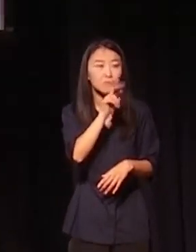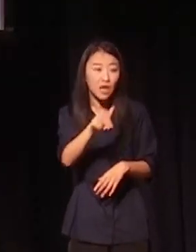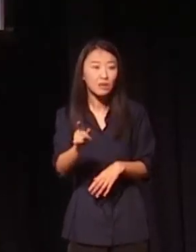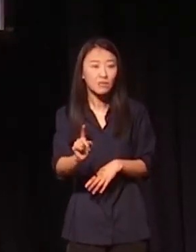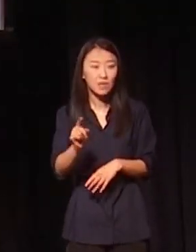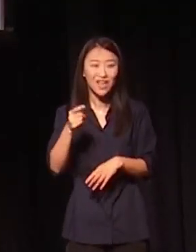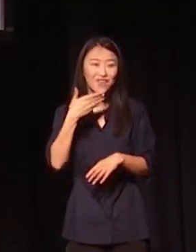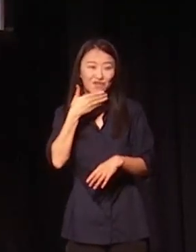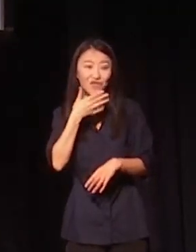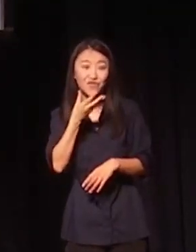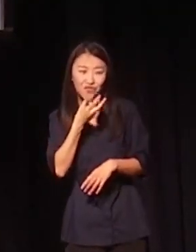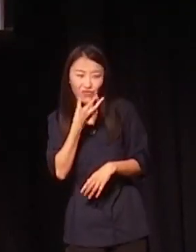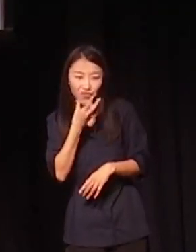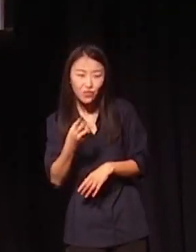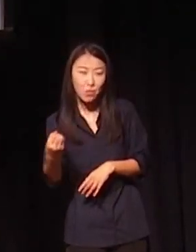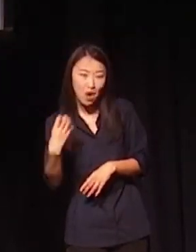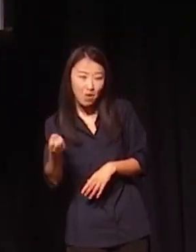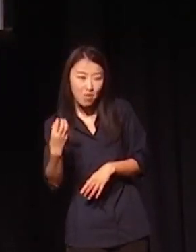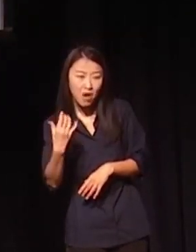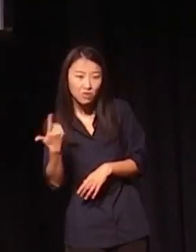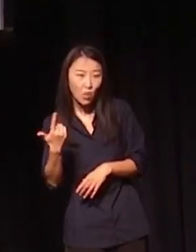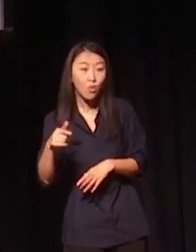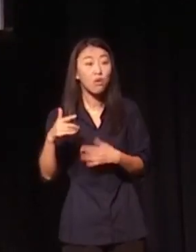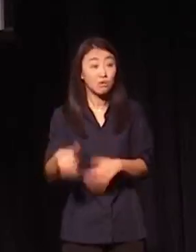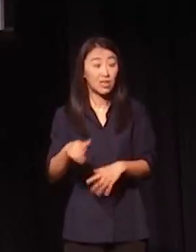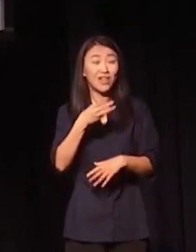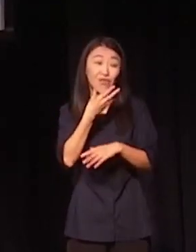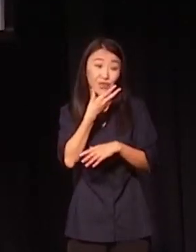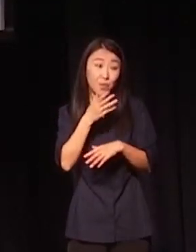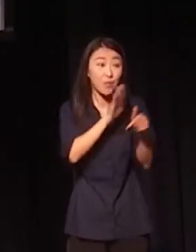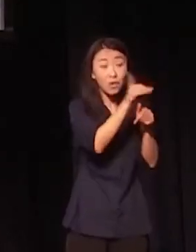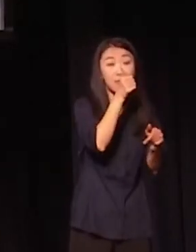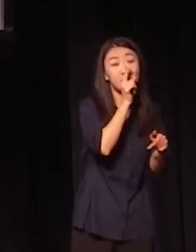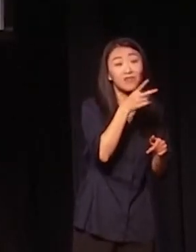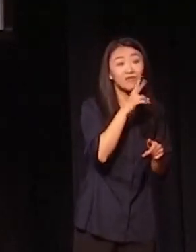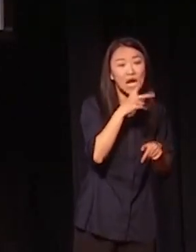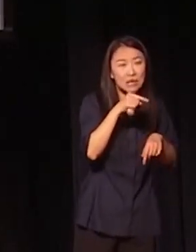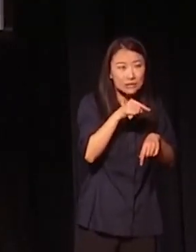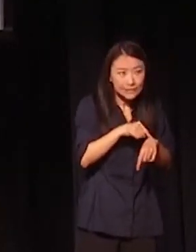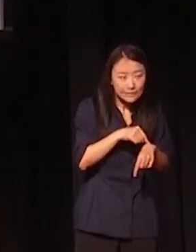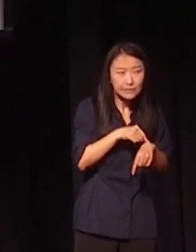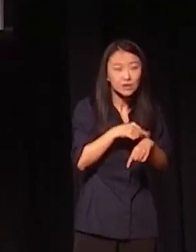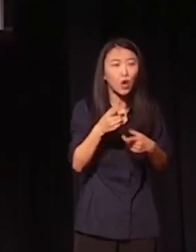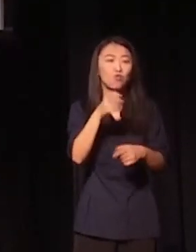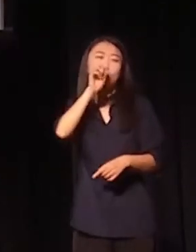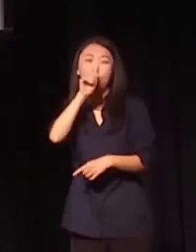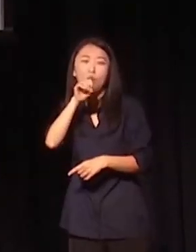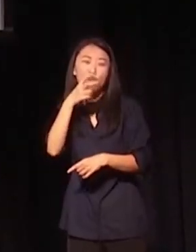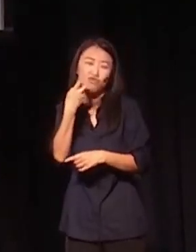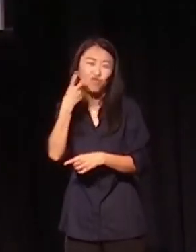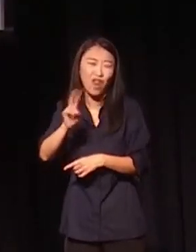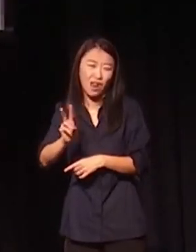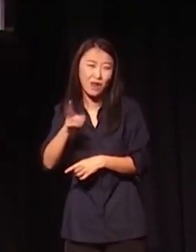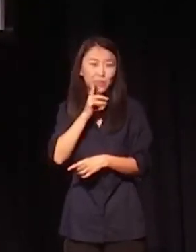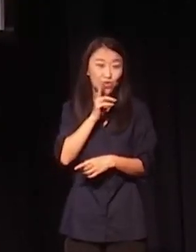people told me that quite often they broker within their own families. And I know that we do see this with spoken languages as well. For example, if you've